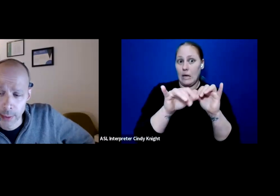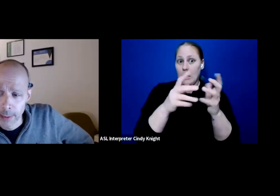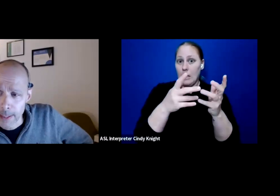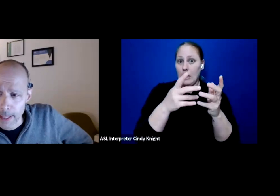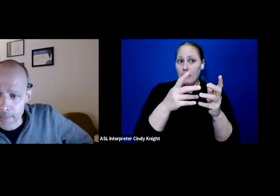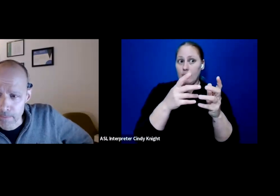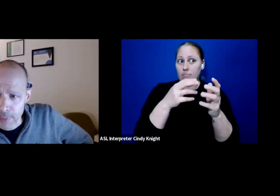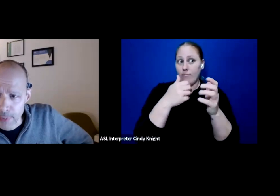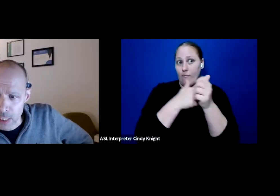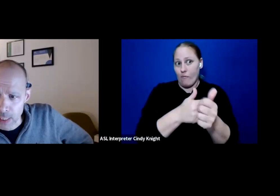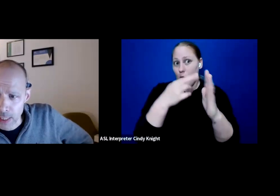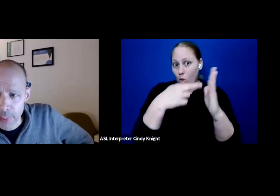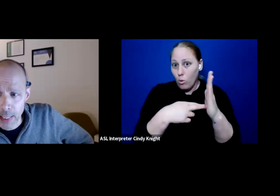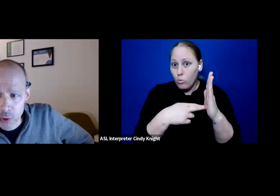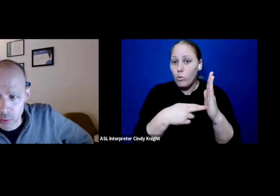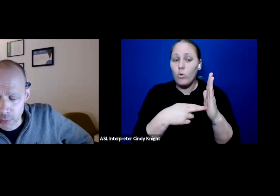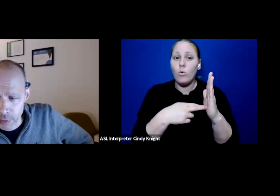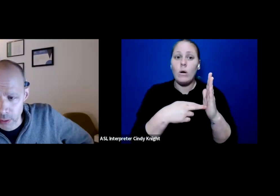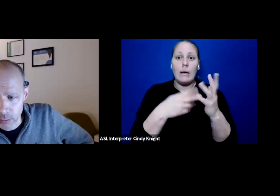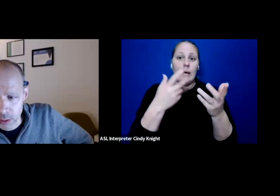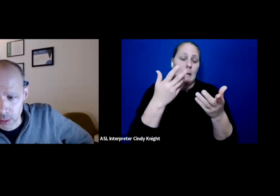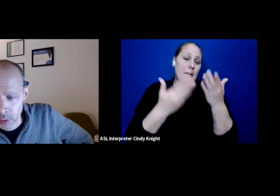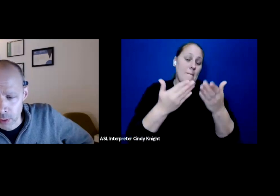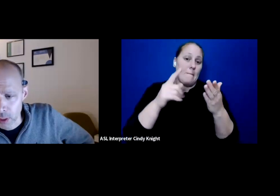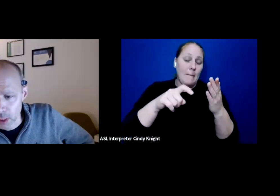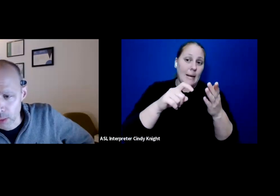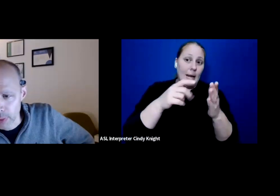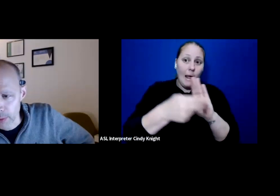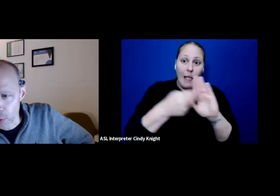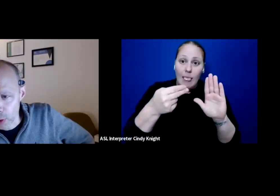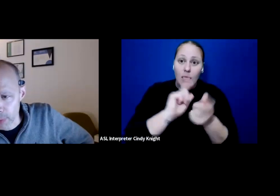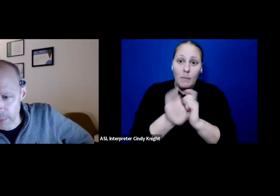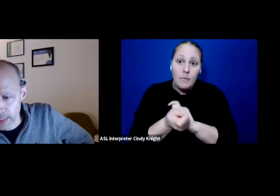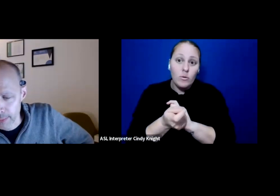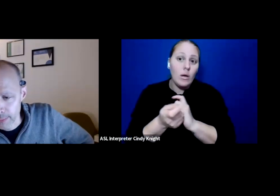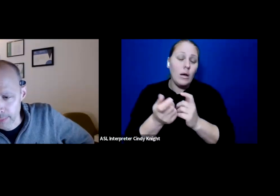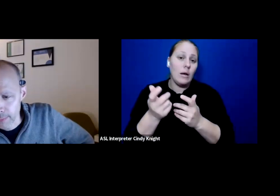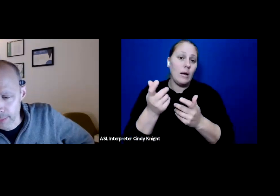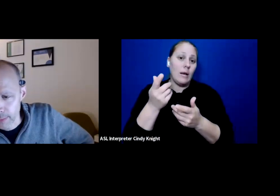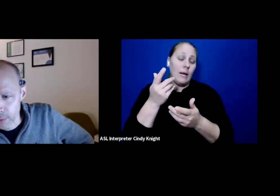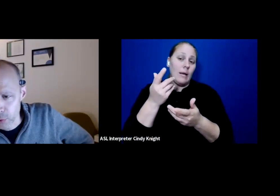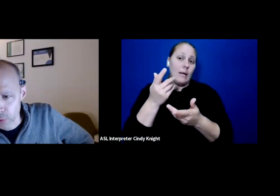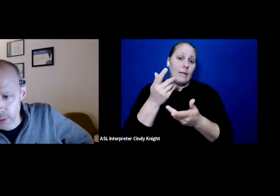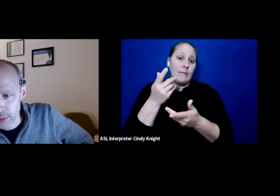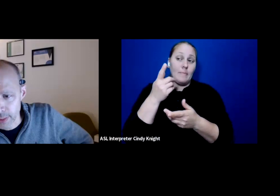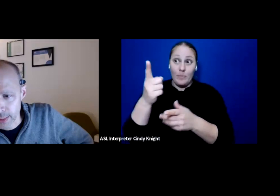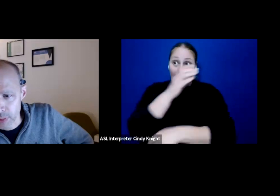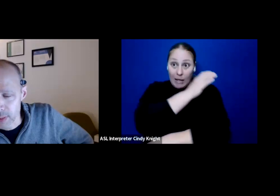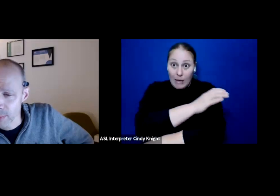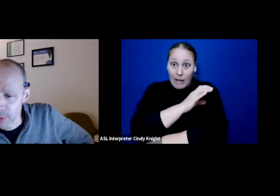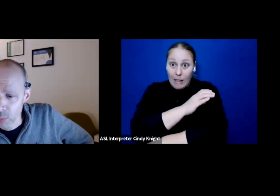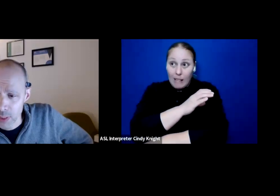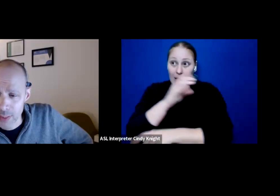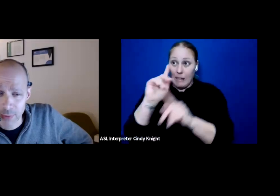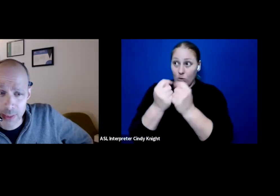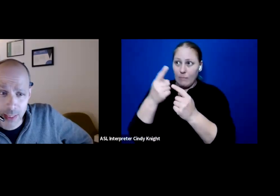it. And I'm not sure if the clinical team had thought about that during the design, but that's